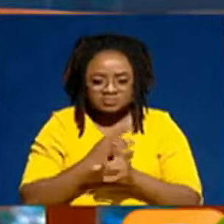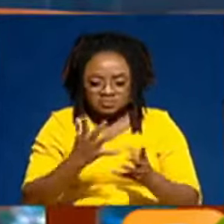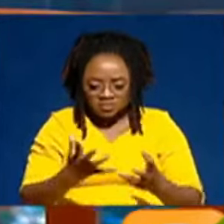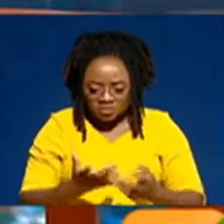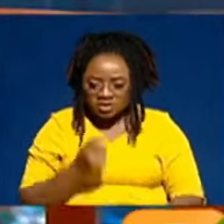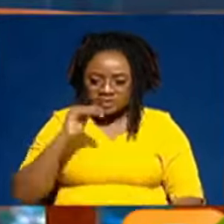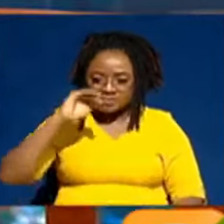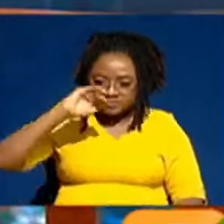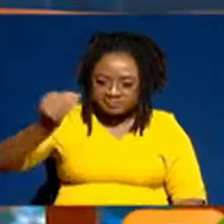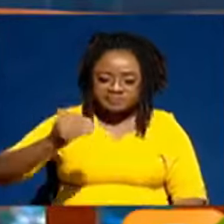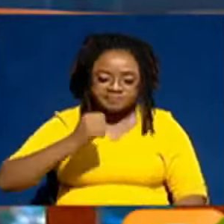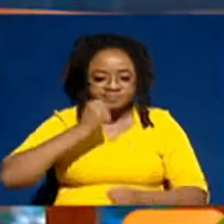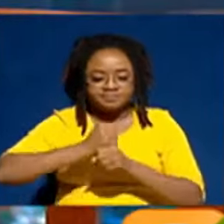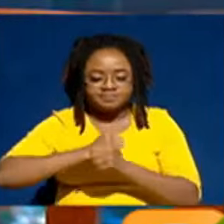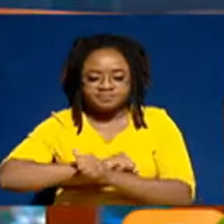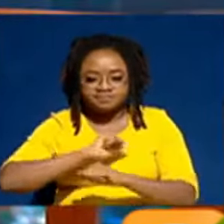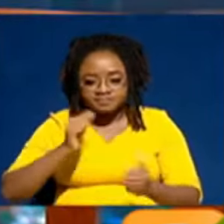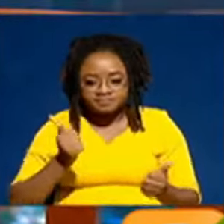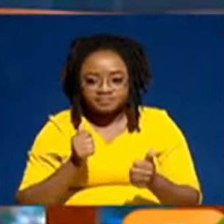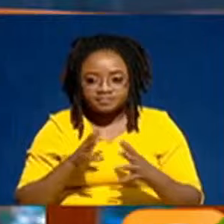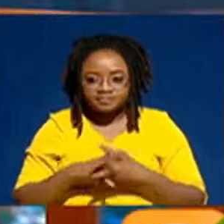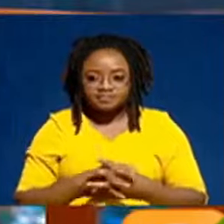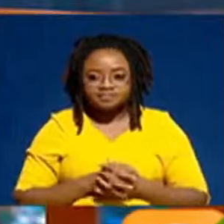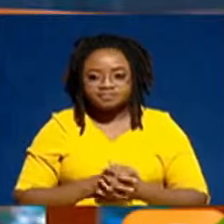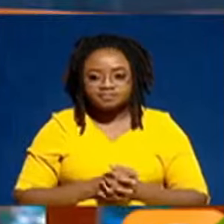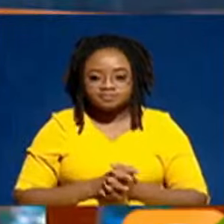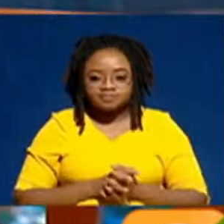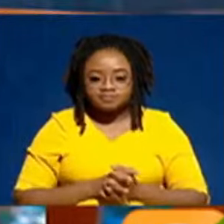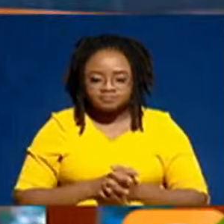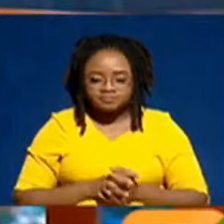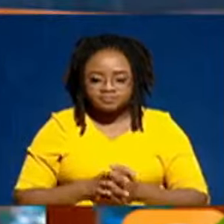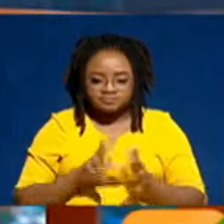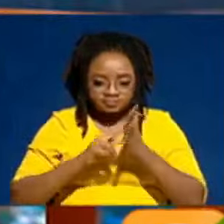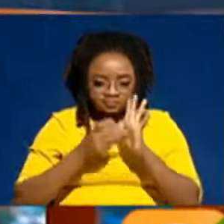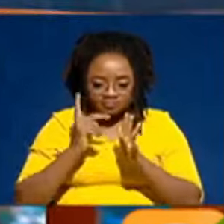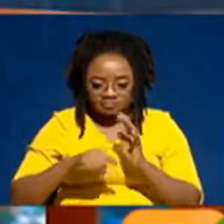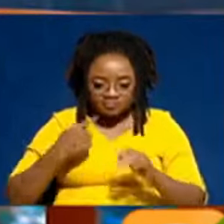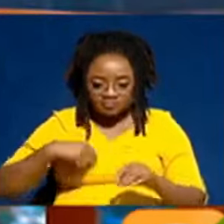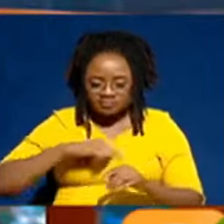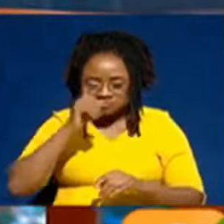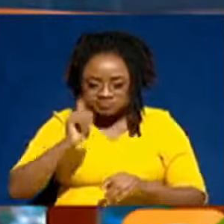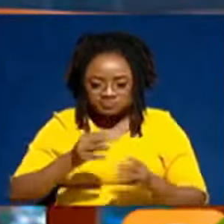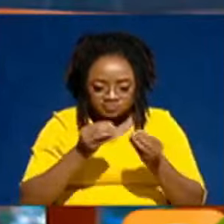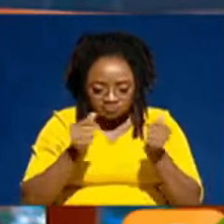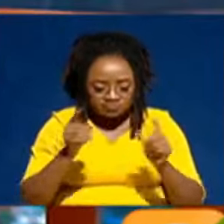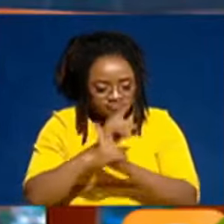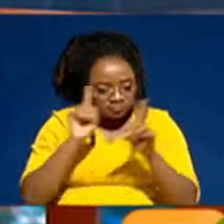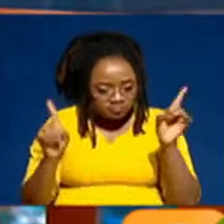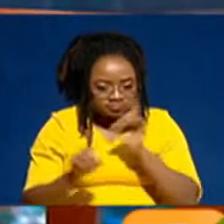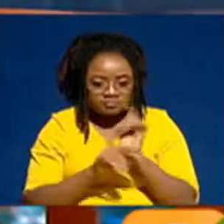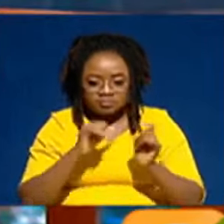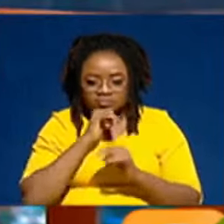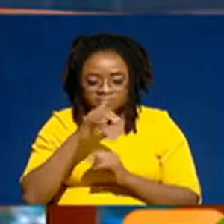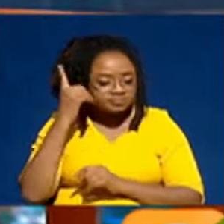And therefore, people have moved out. Okay? Yeah. So we need to cure even what we have before we start thinking of putting